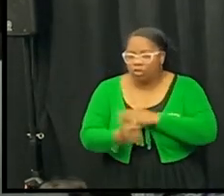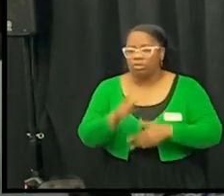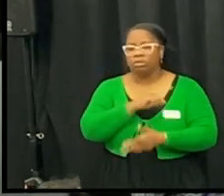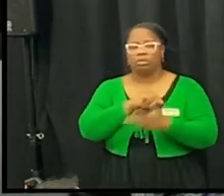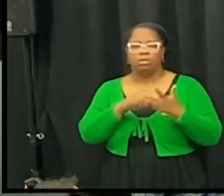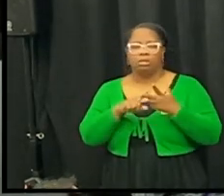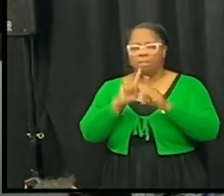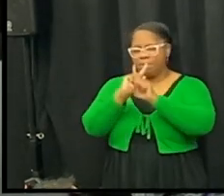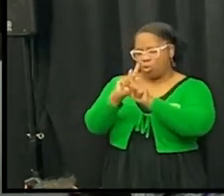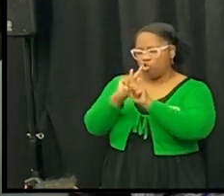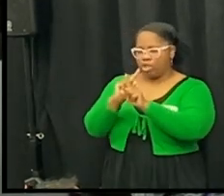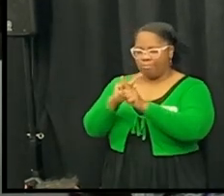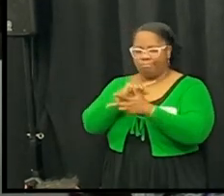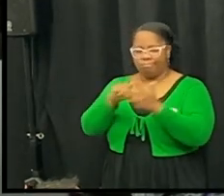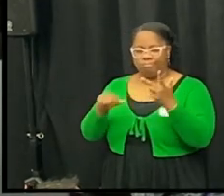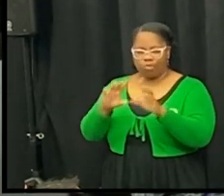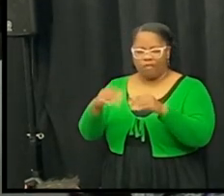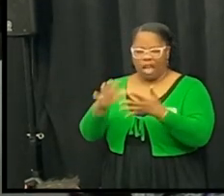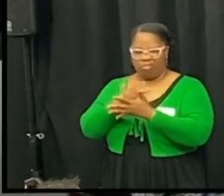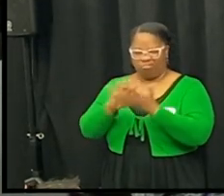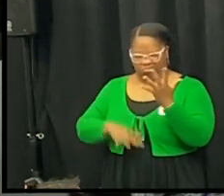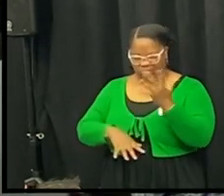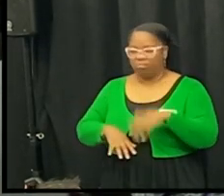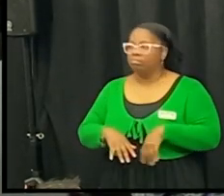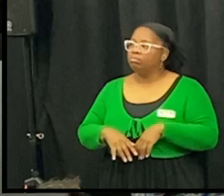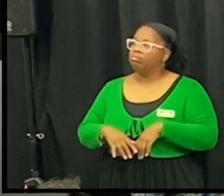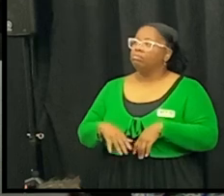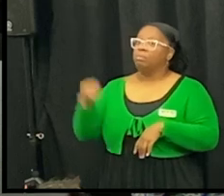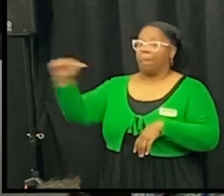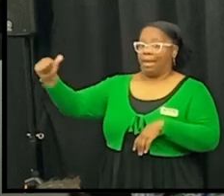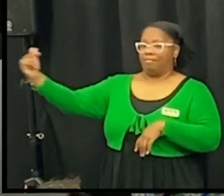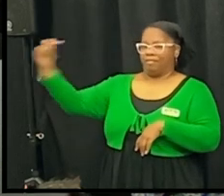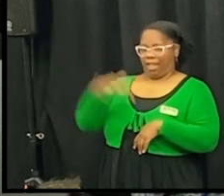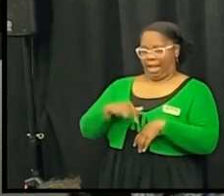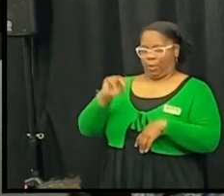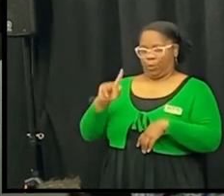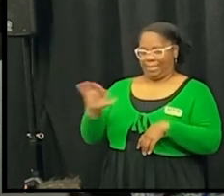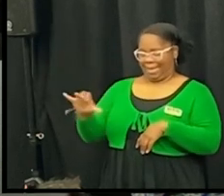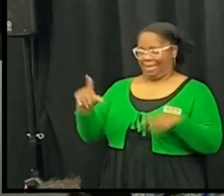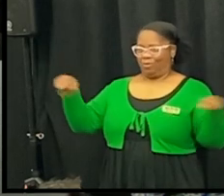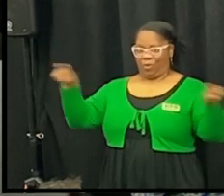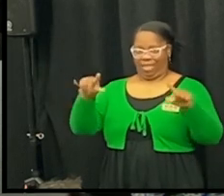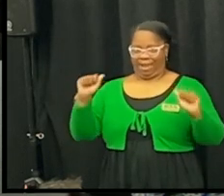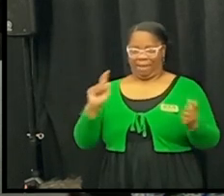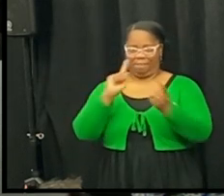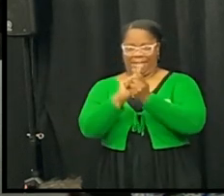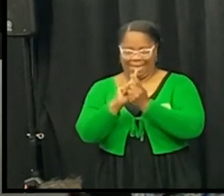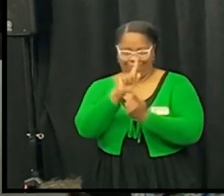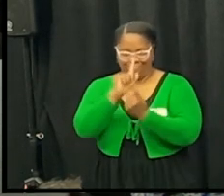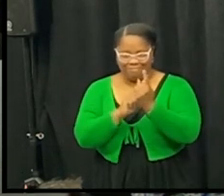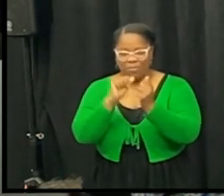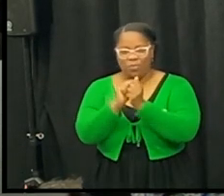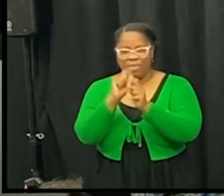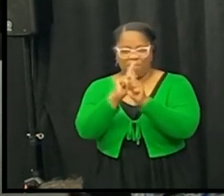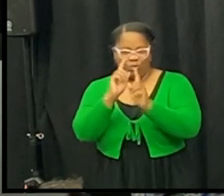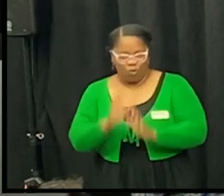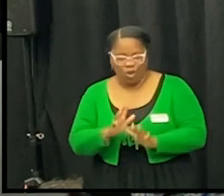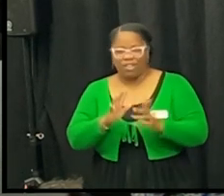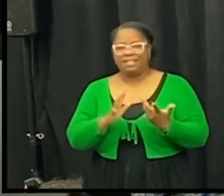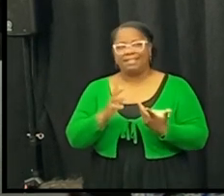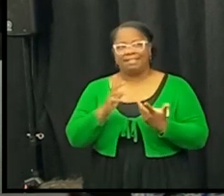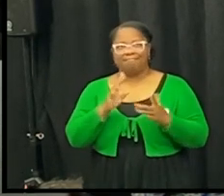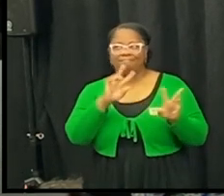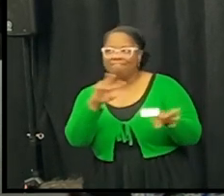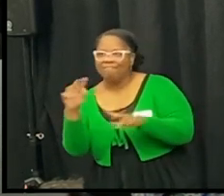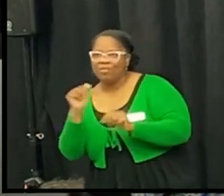and mentorship and all of that. And then we fly them here to New York so they can actually meet with some of their mentors in person and see some shows